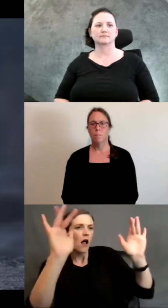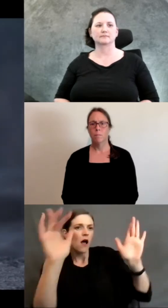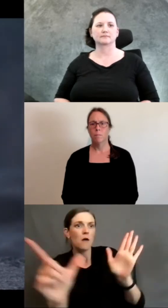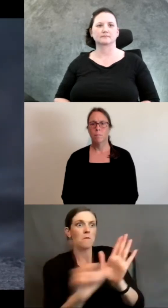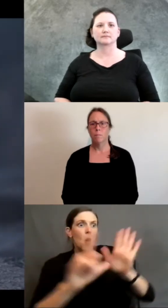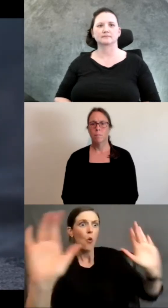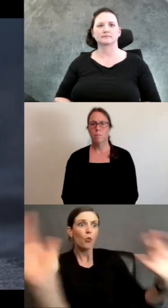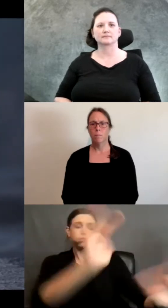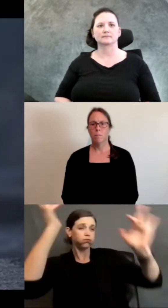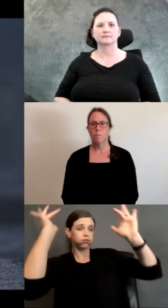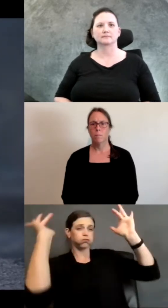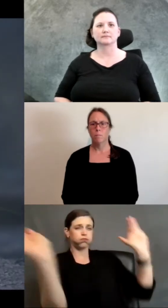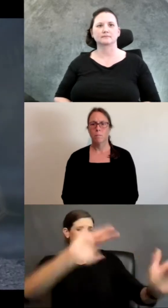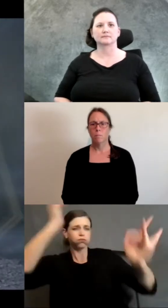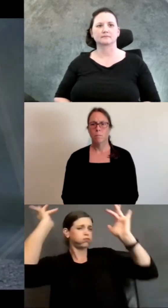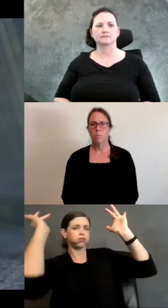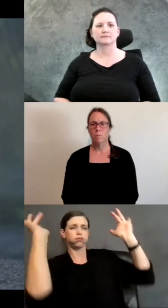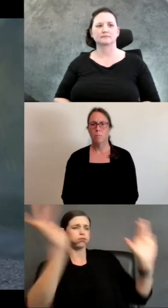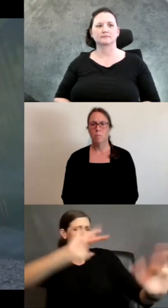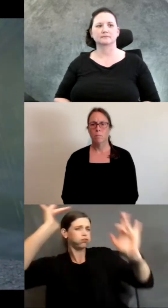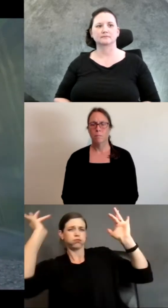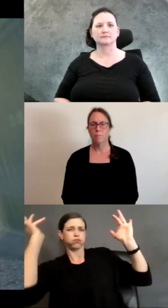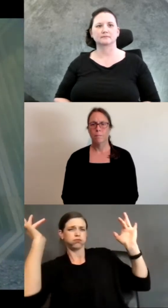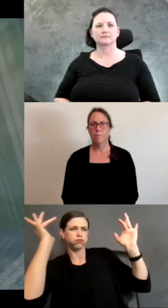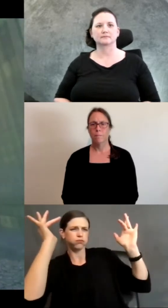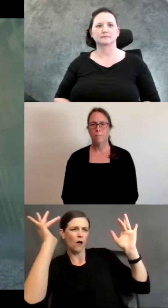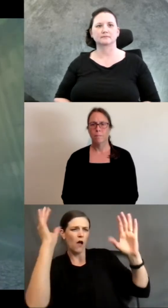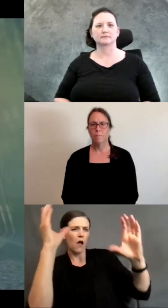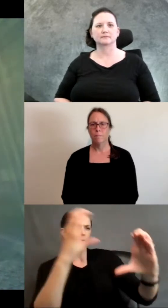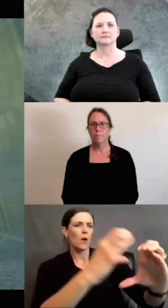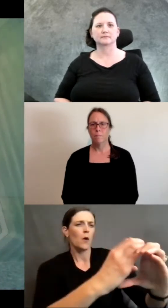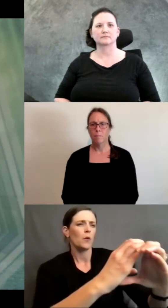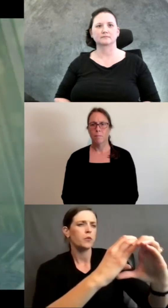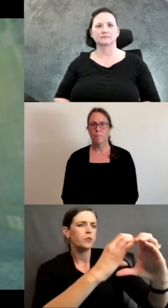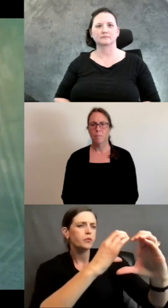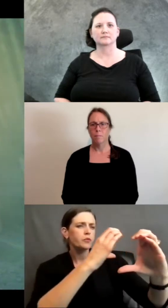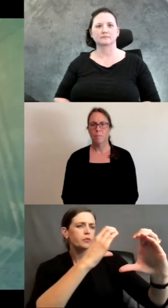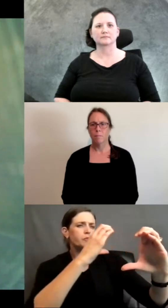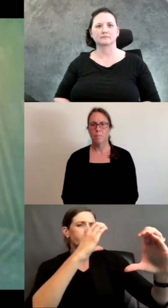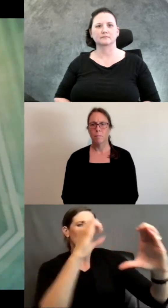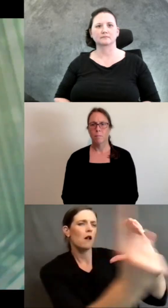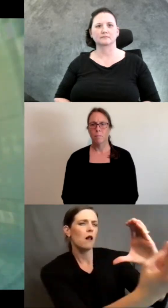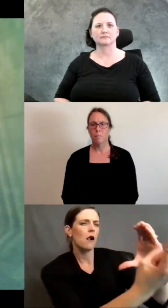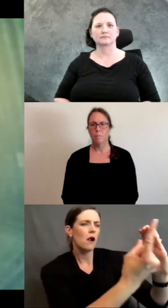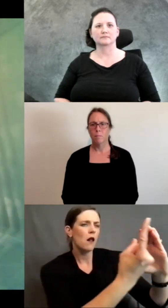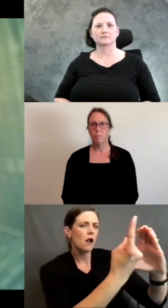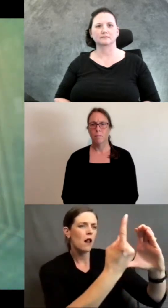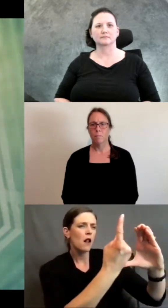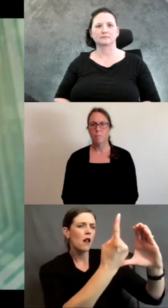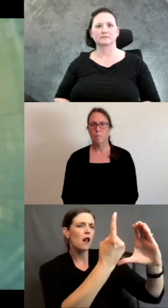intensifies. Then, from the center of the wall, Diamond Tina begins to appear.